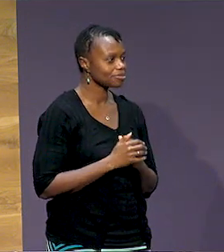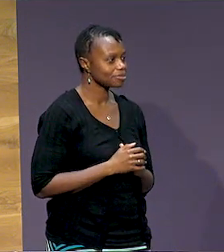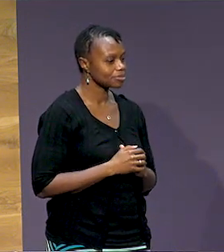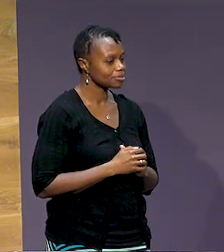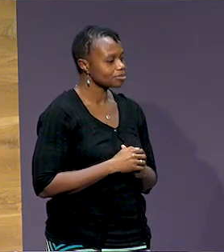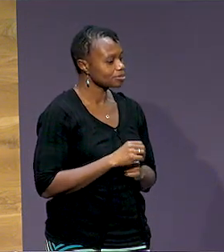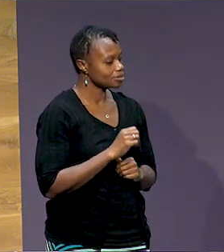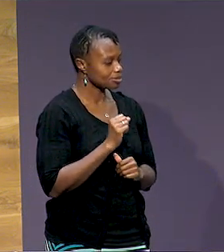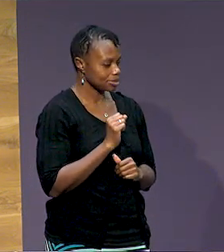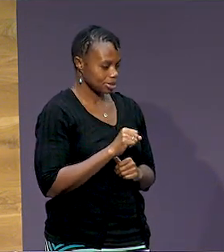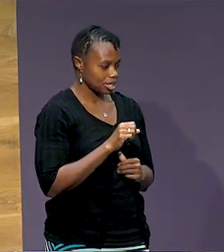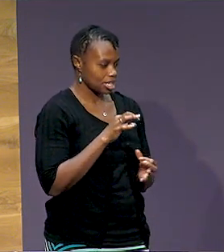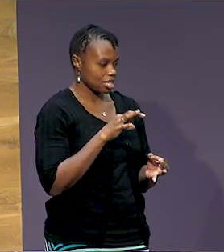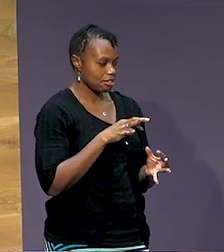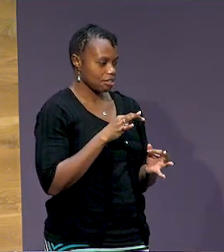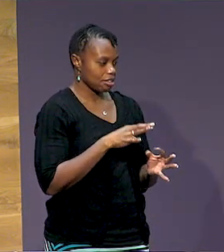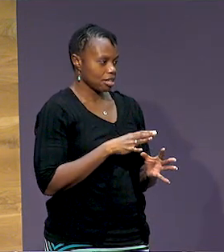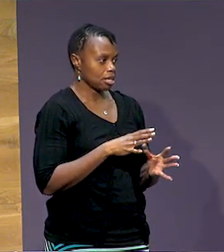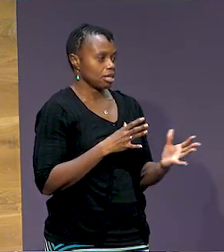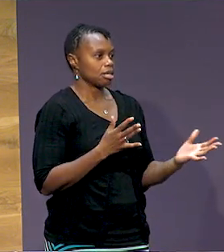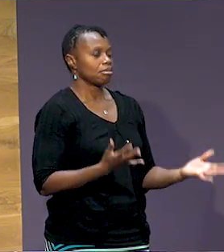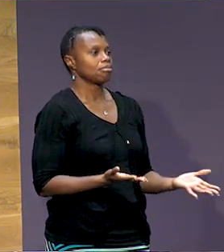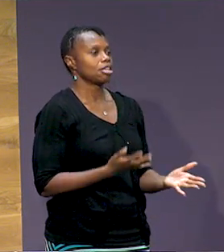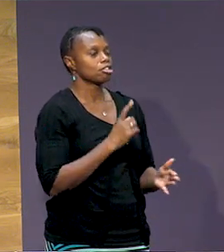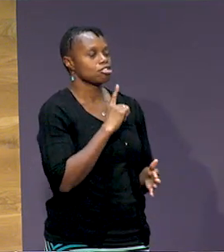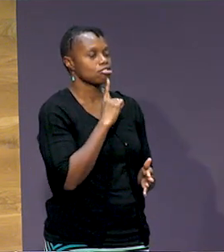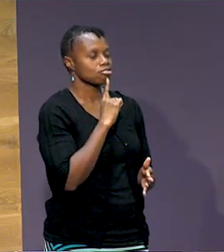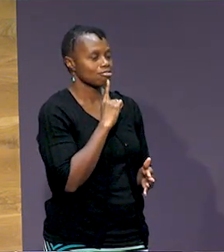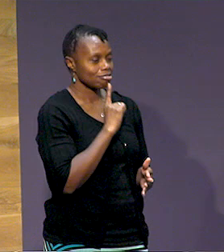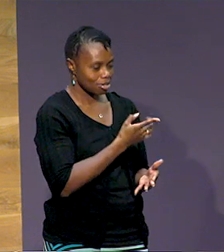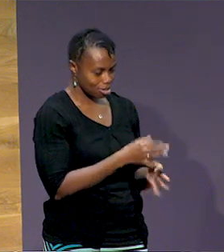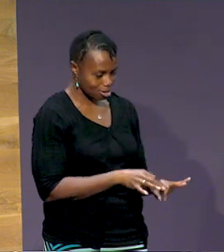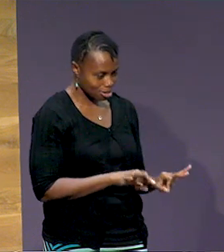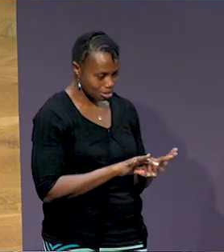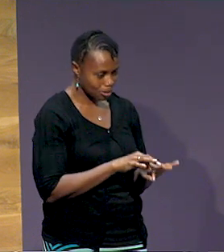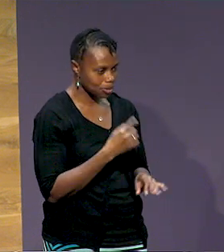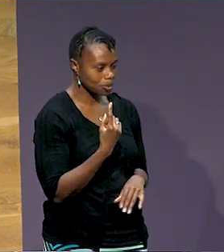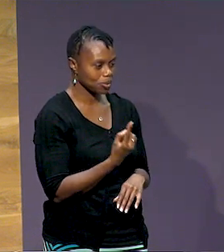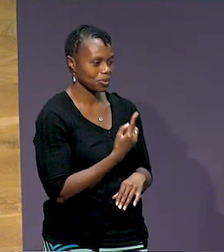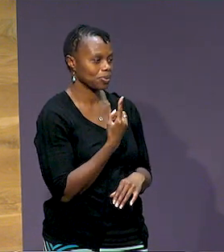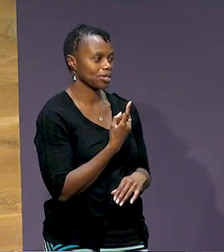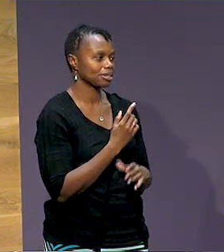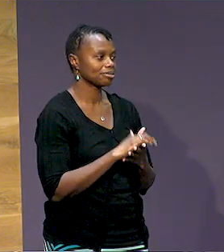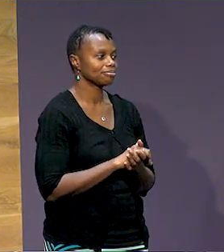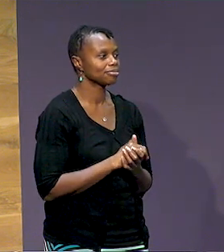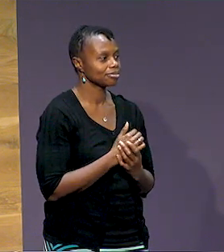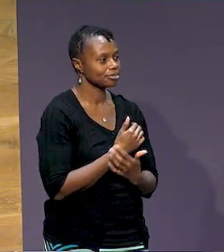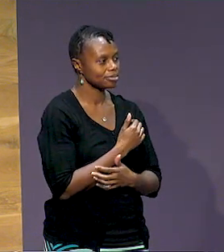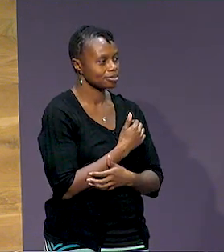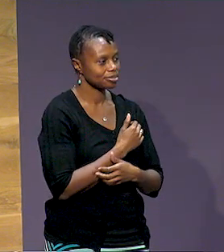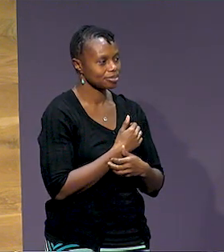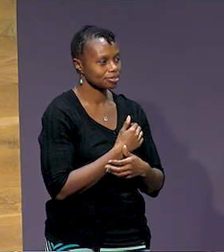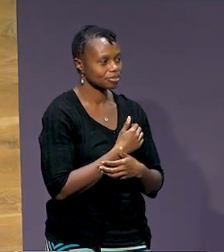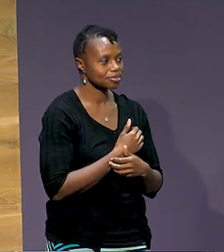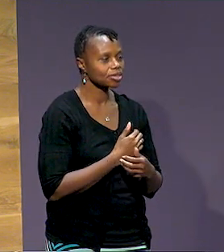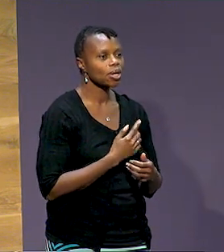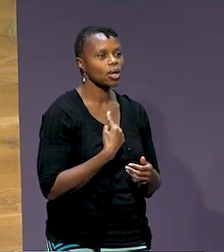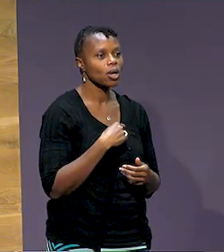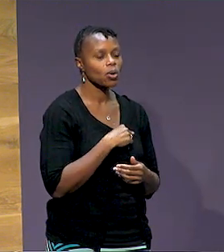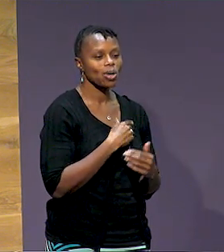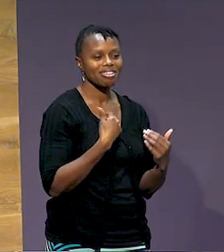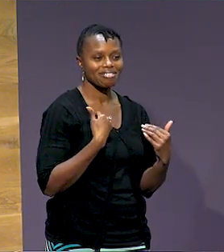Yeah, feedback runs the gamut all the time. We've had everything from cease and desist